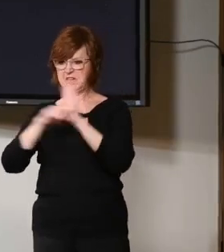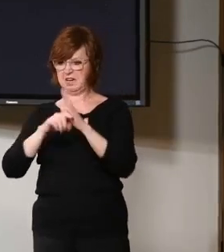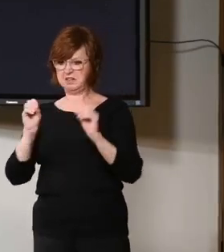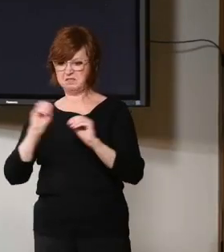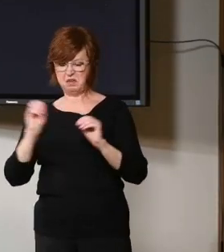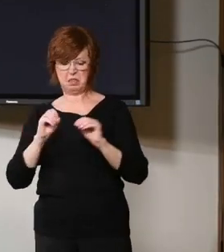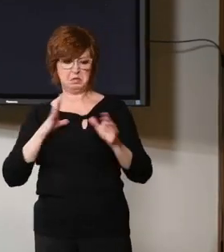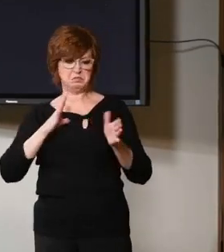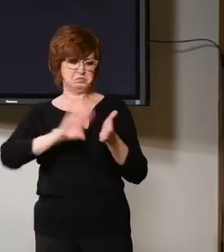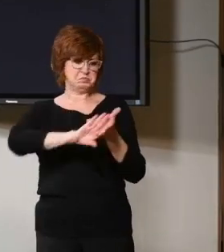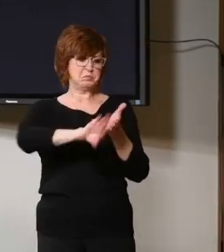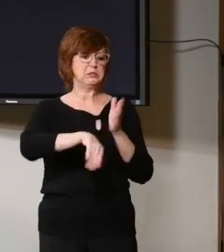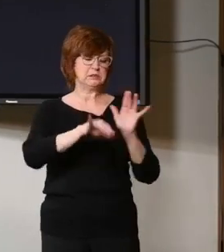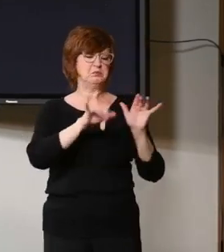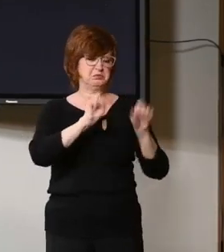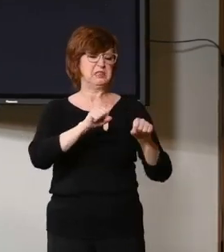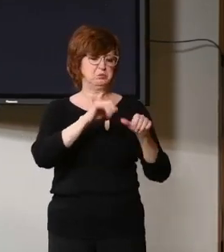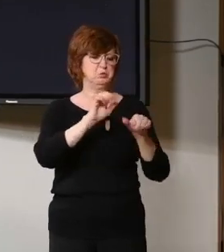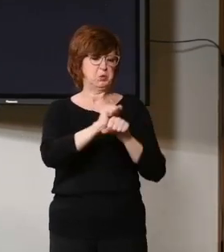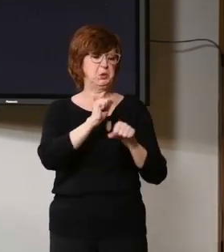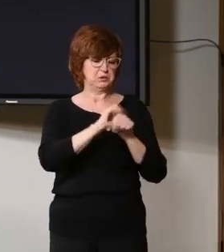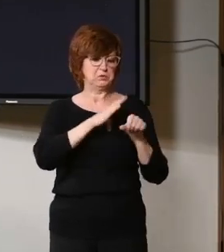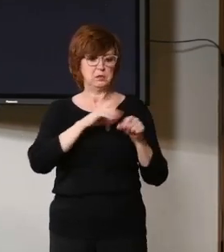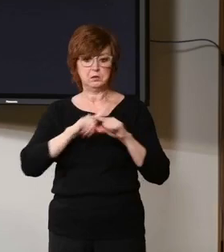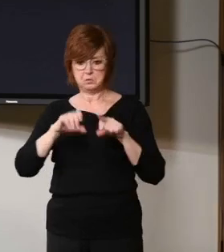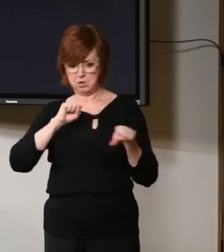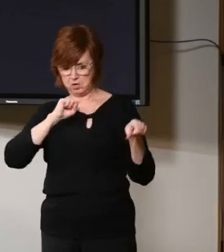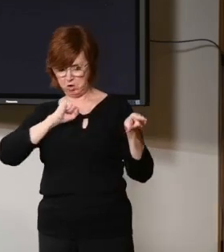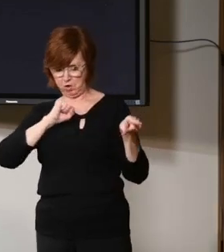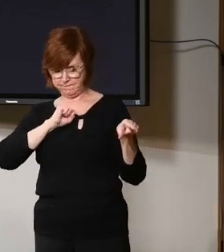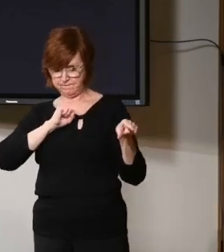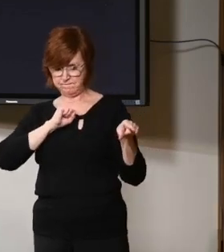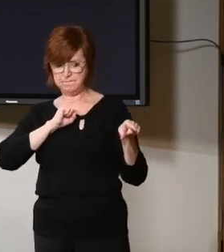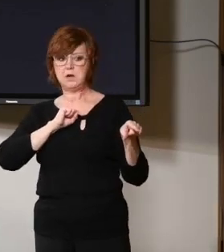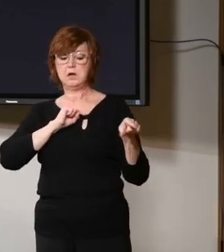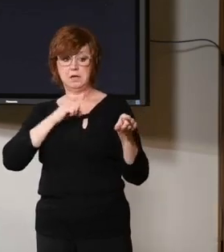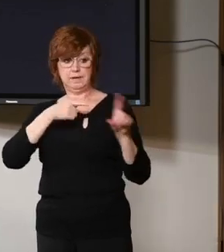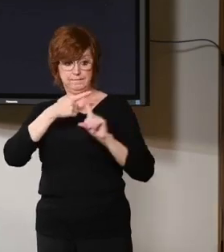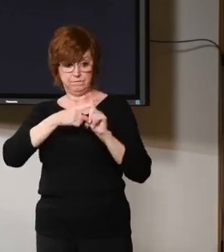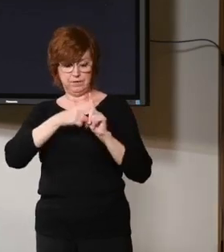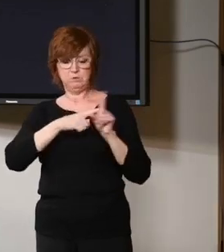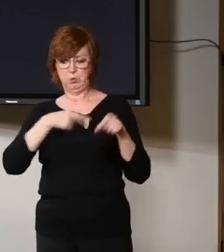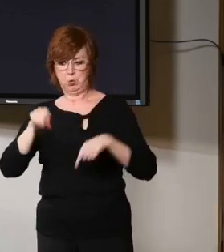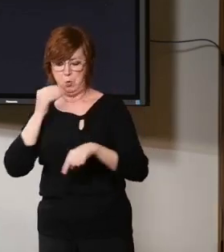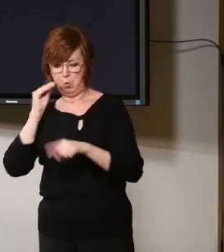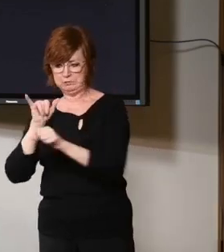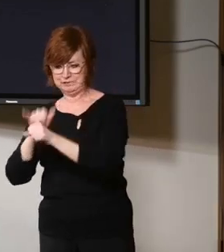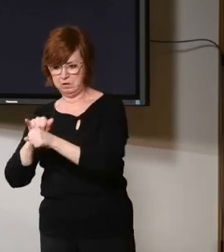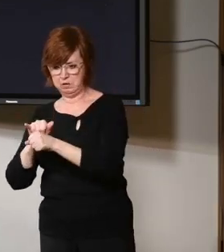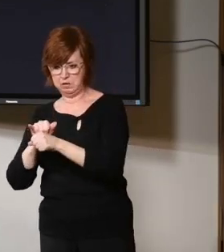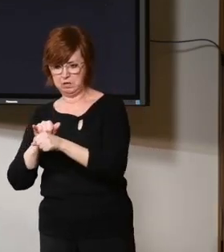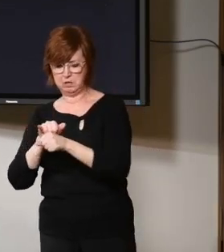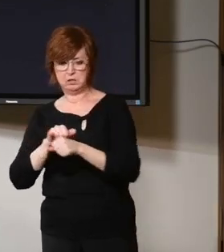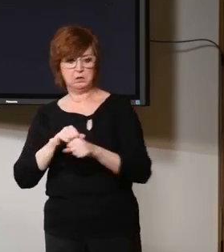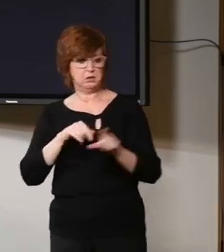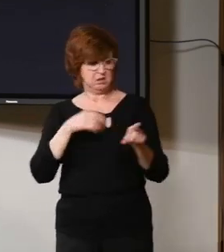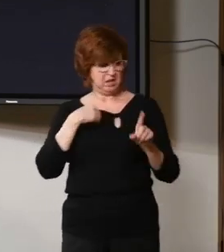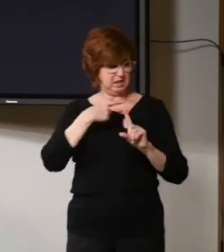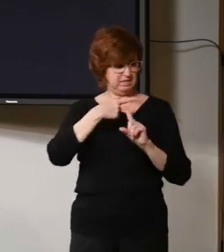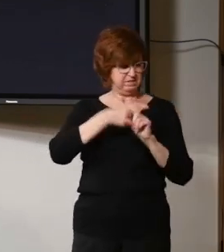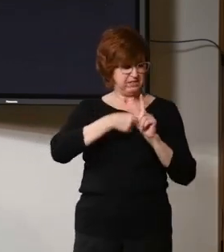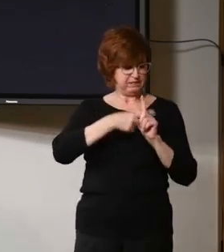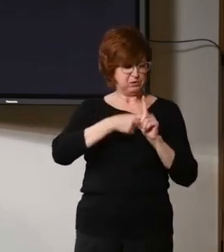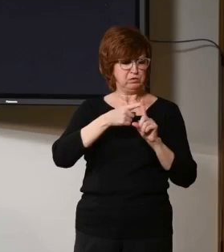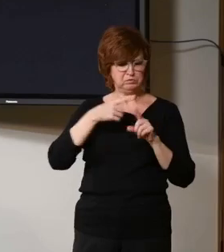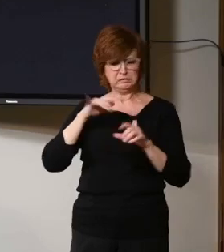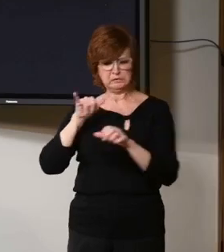cough and fever, they need to stay home anyways, but they will get tested. If the test is negative, they can go back to work once the fever is settled.